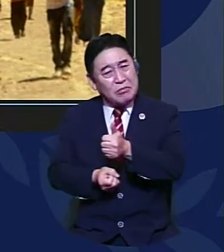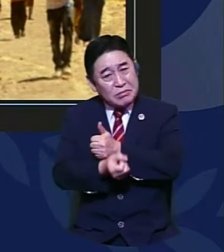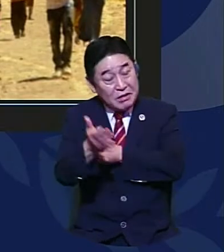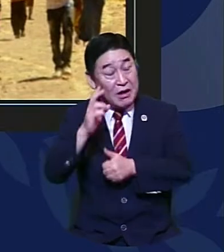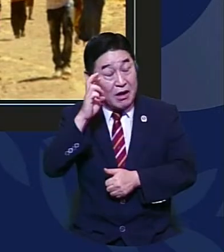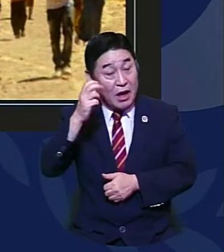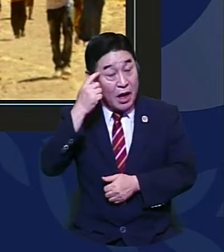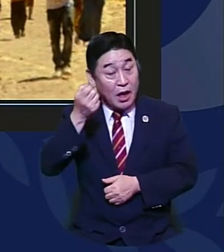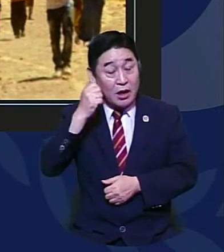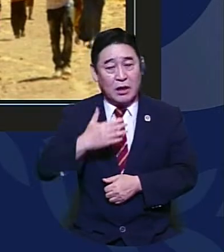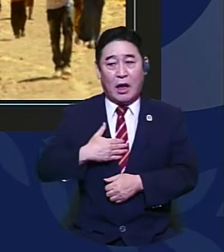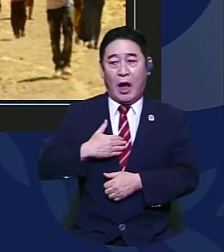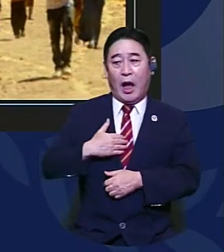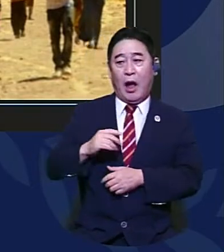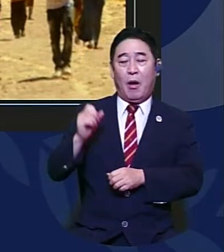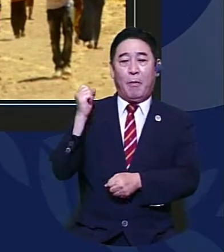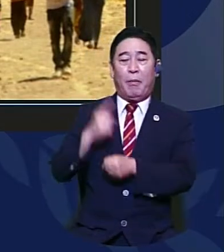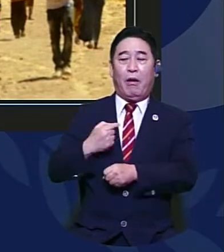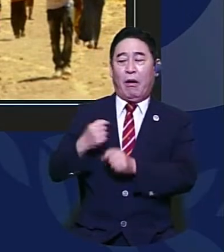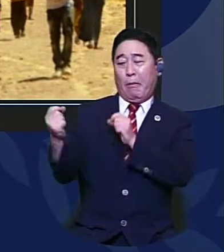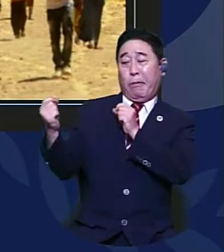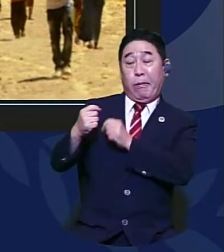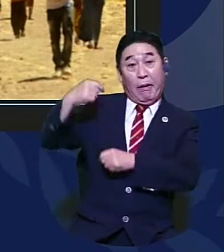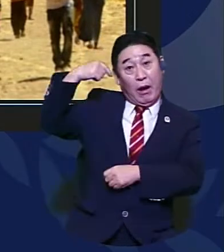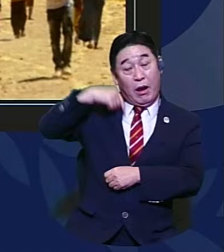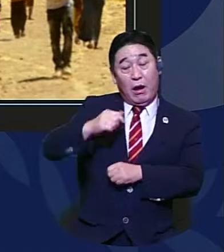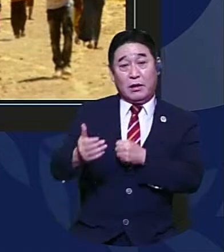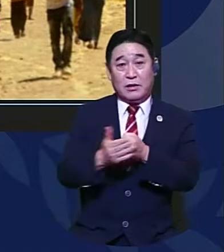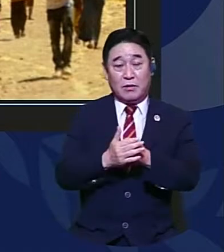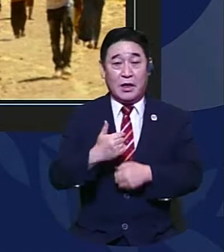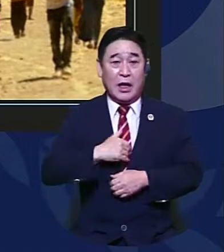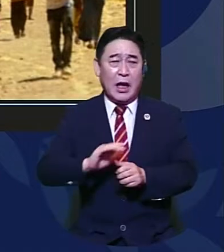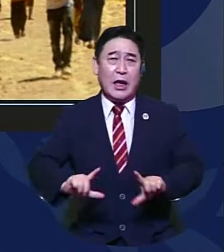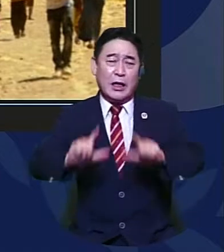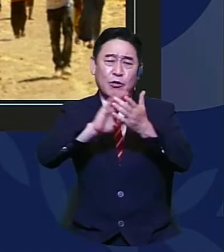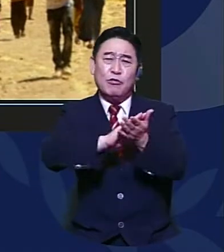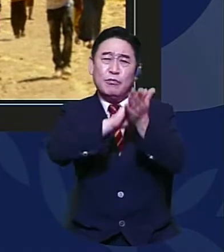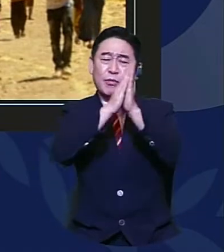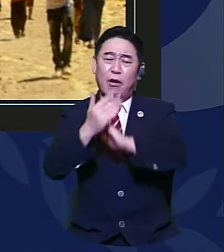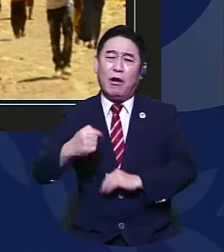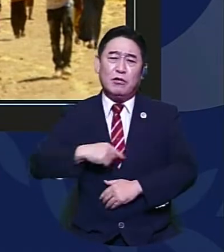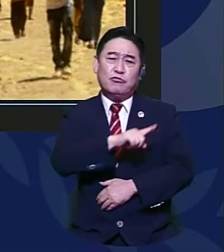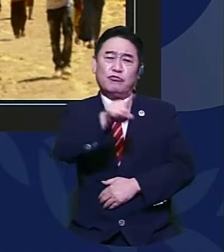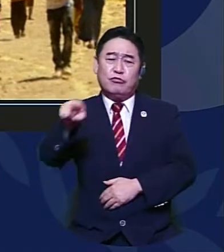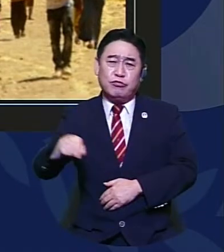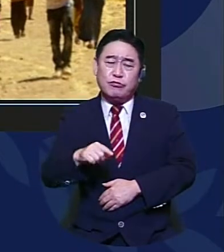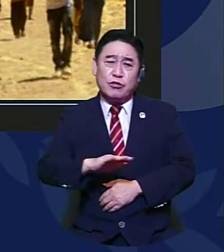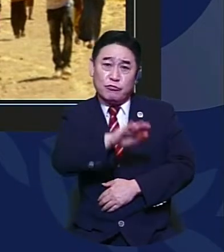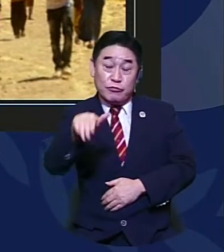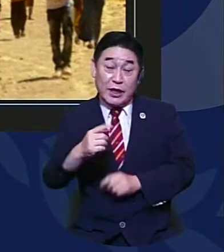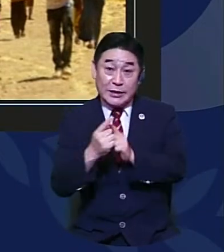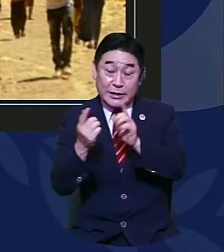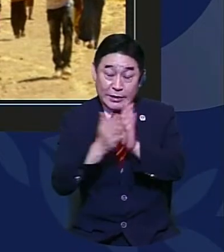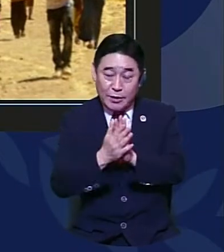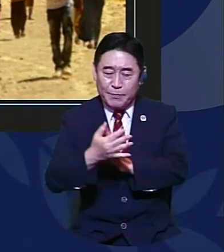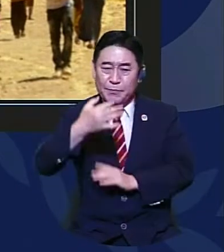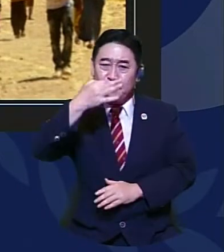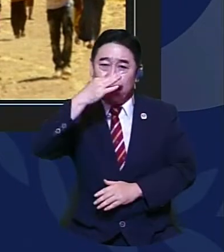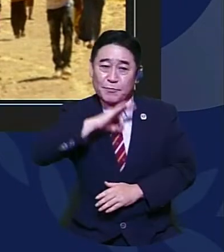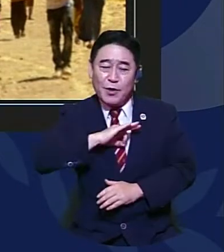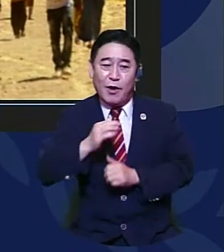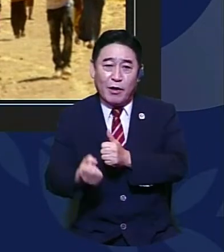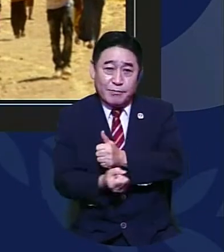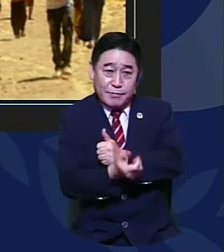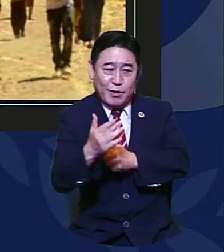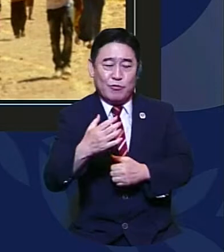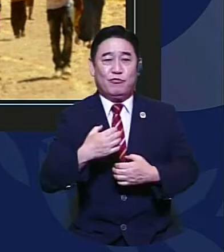climate change is an immediate, urgent humanitarian crisis, with the UN estimating as many